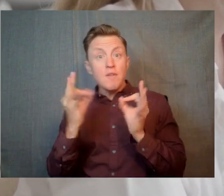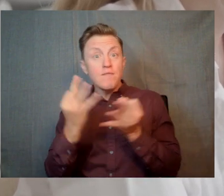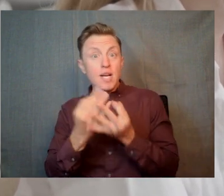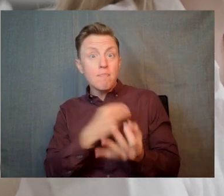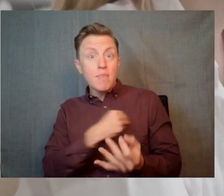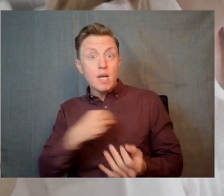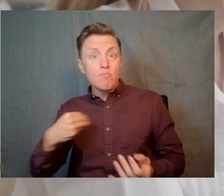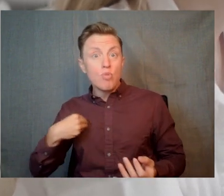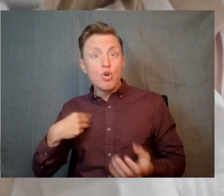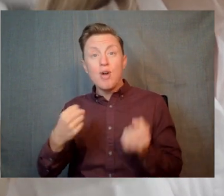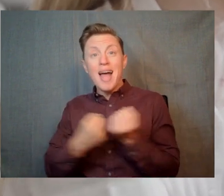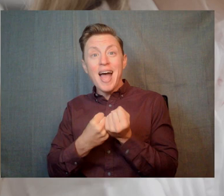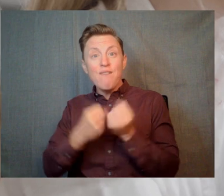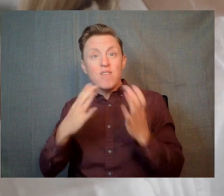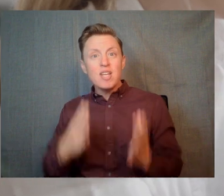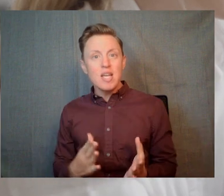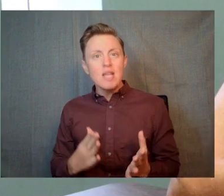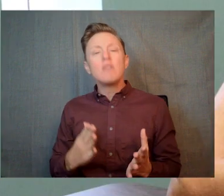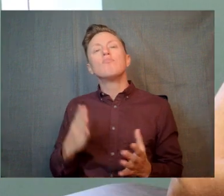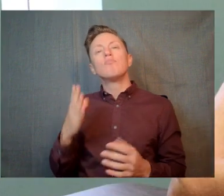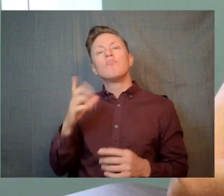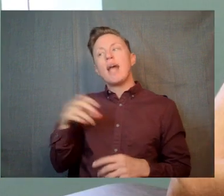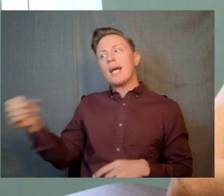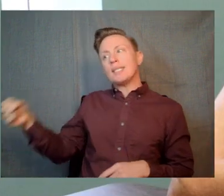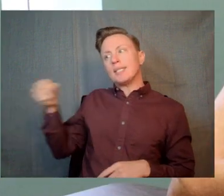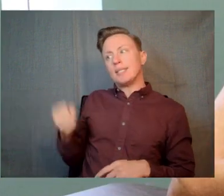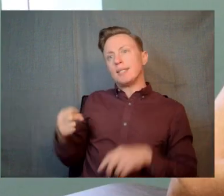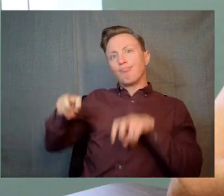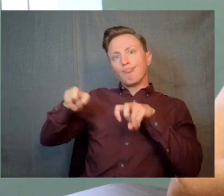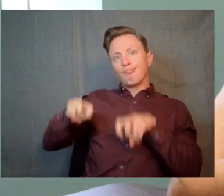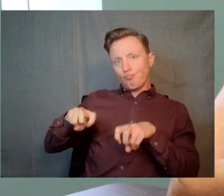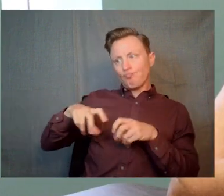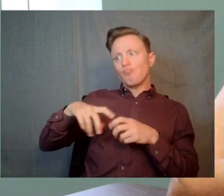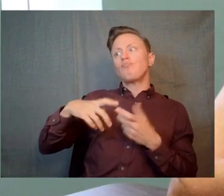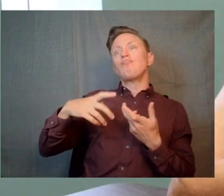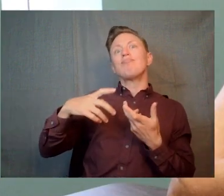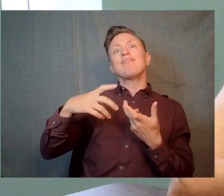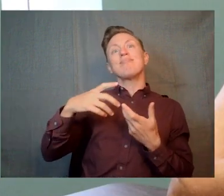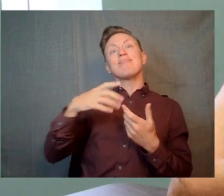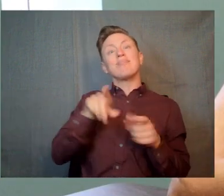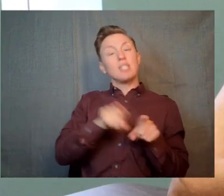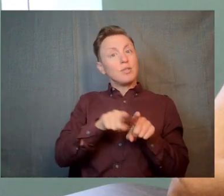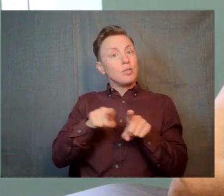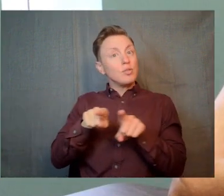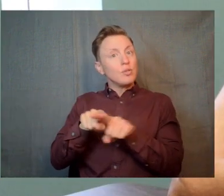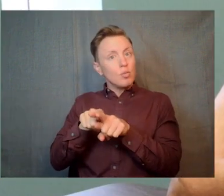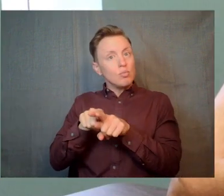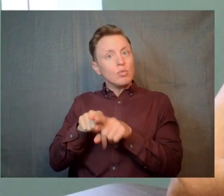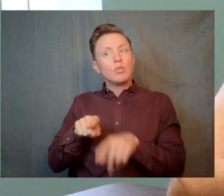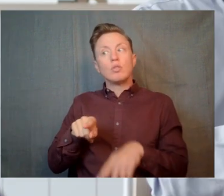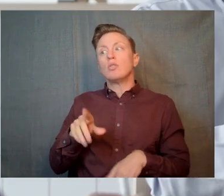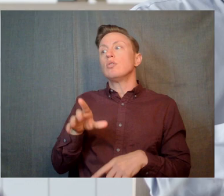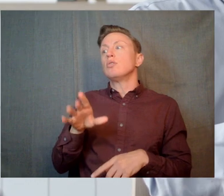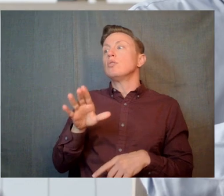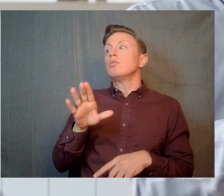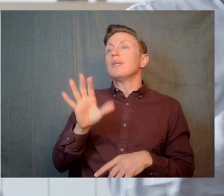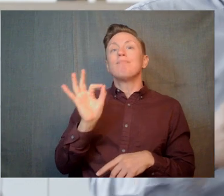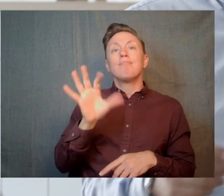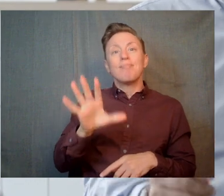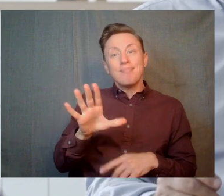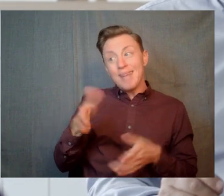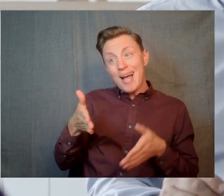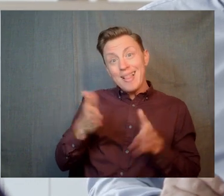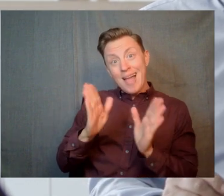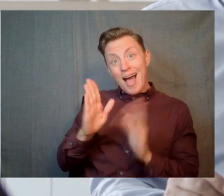family member, or an advocate. We also recommend that you consider giving